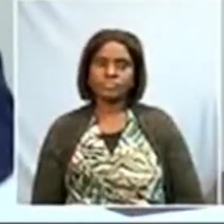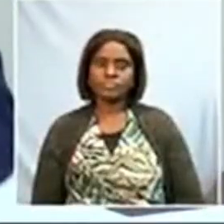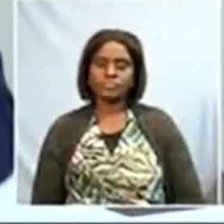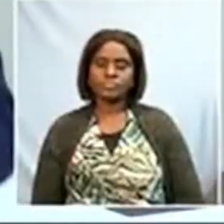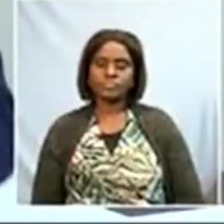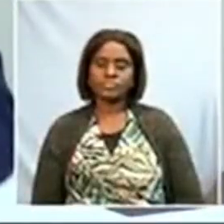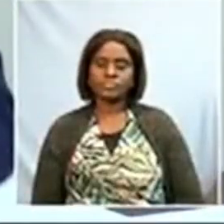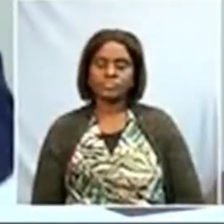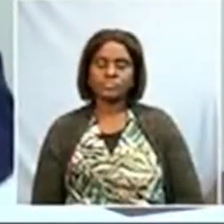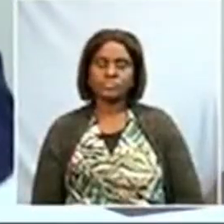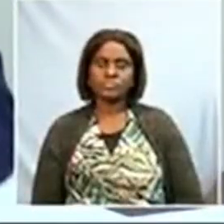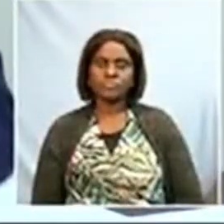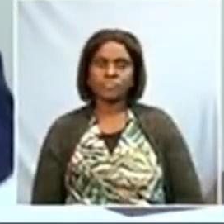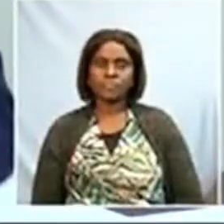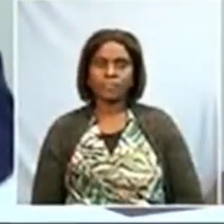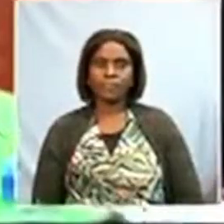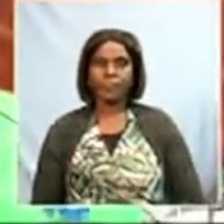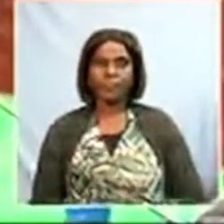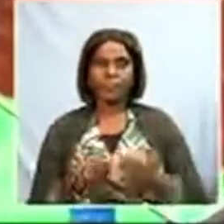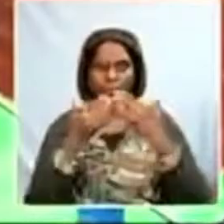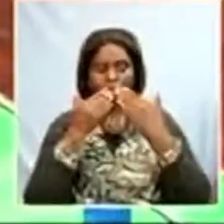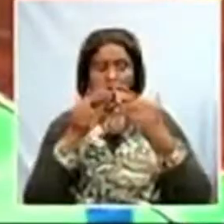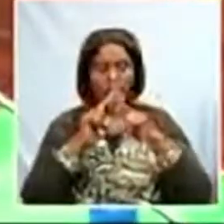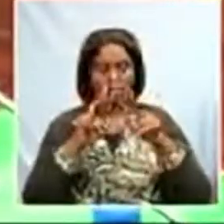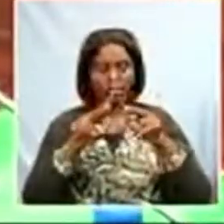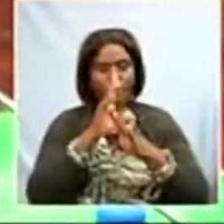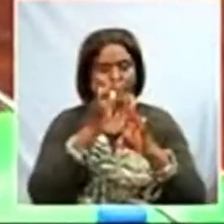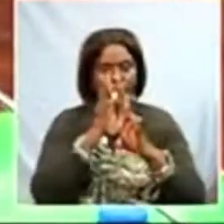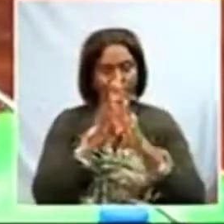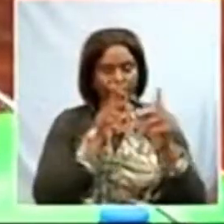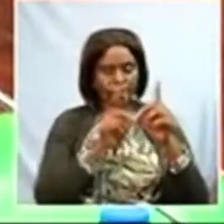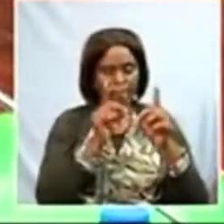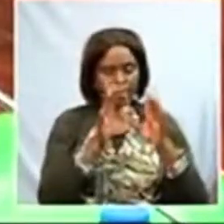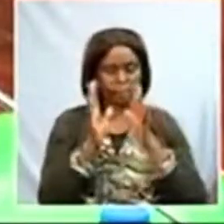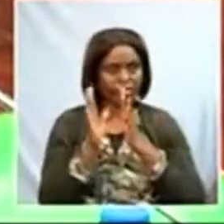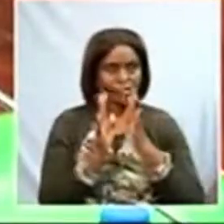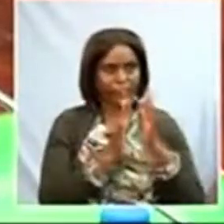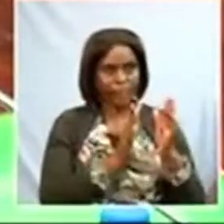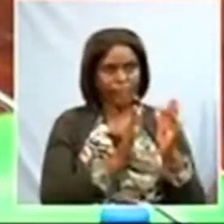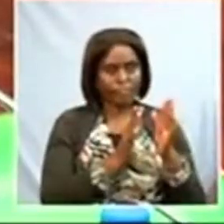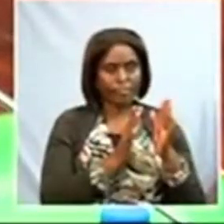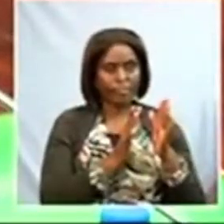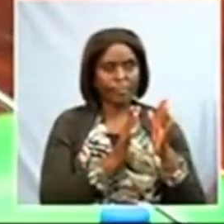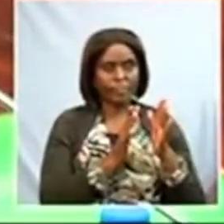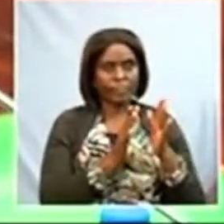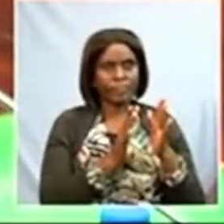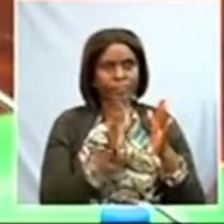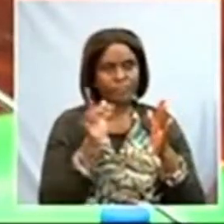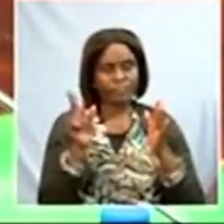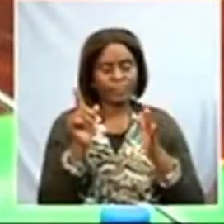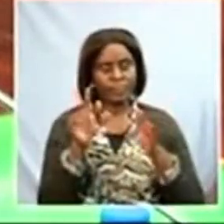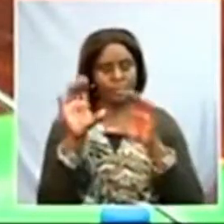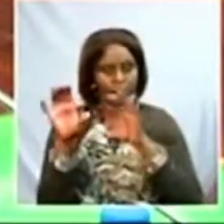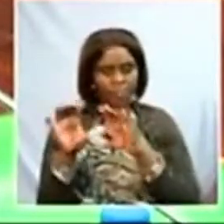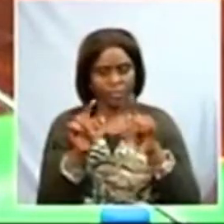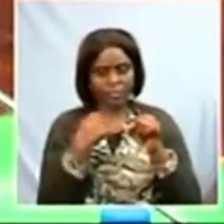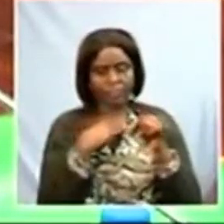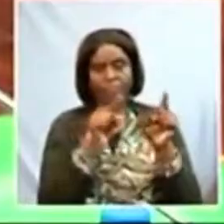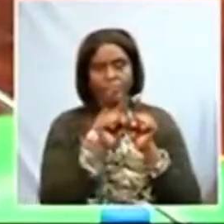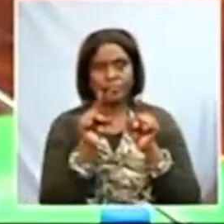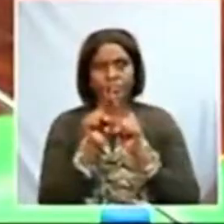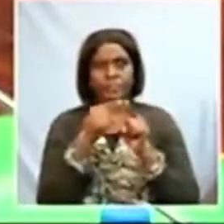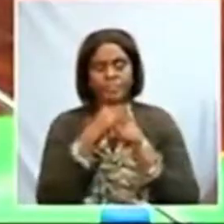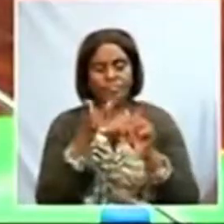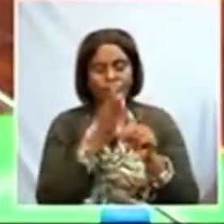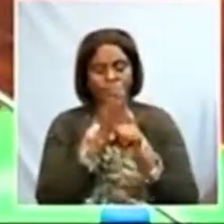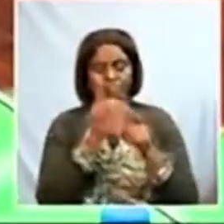Thank you, Chair. I would like to refer that question to the Director Planning. However, as he's doing so, I'd also like to